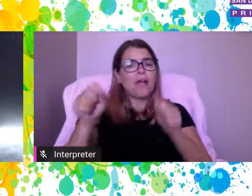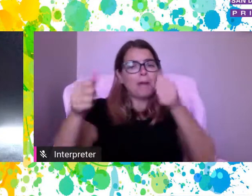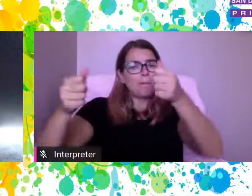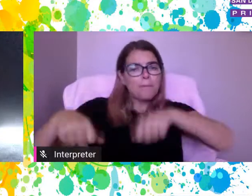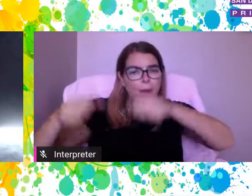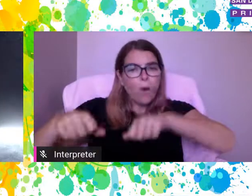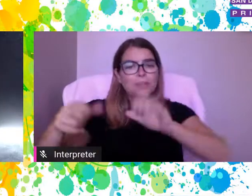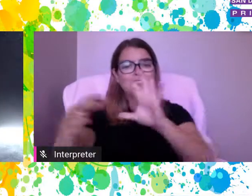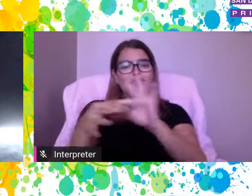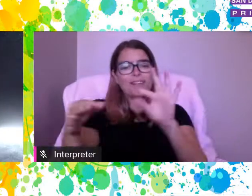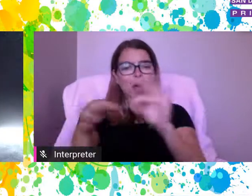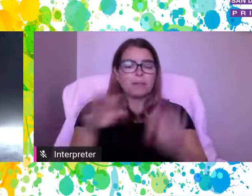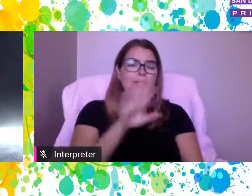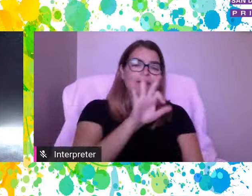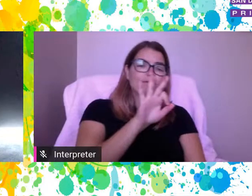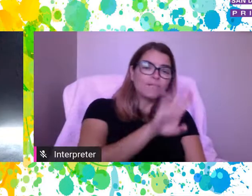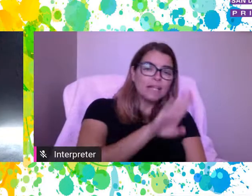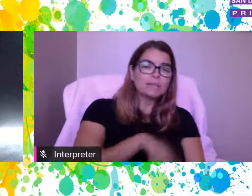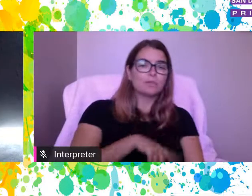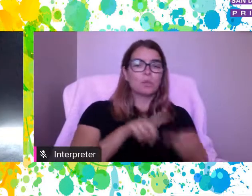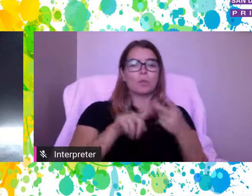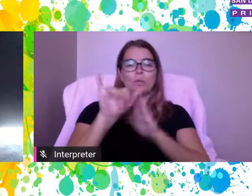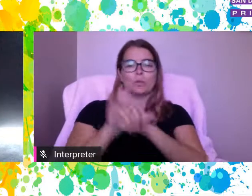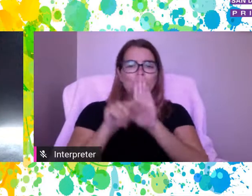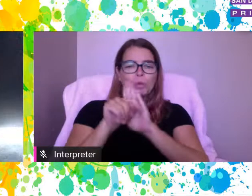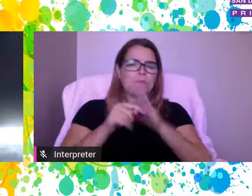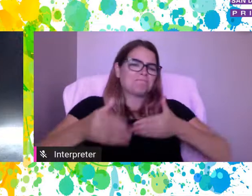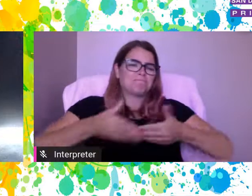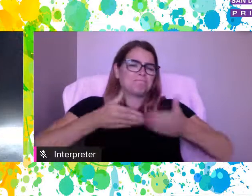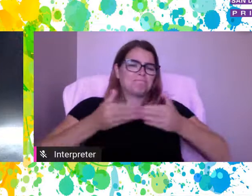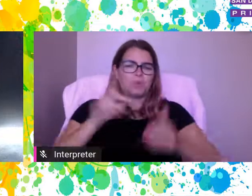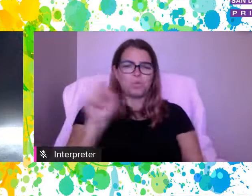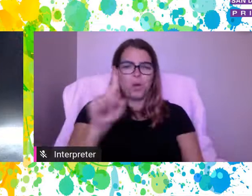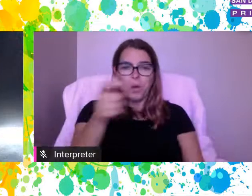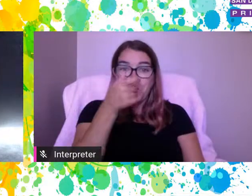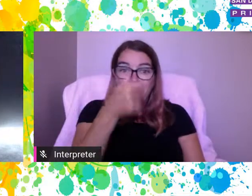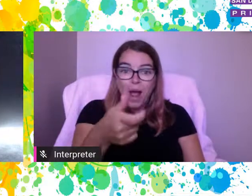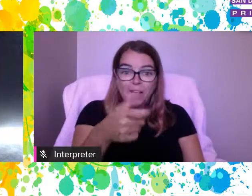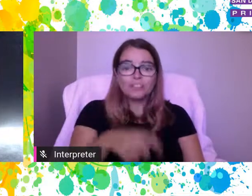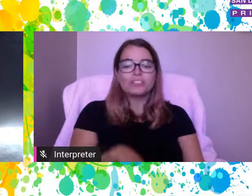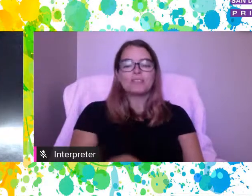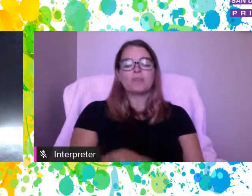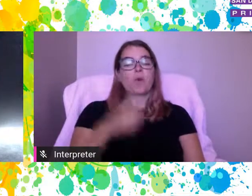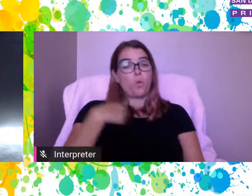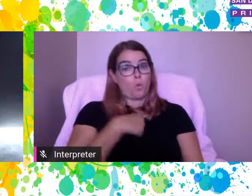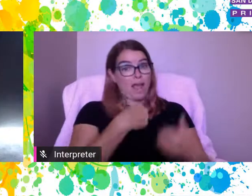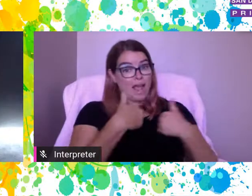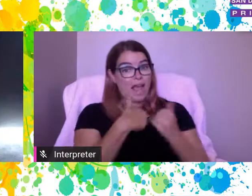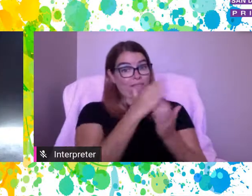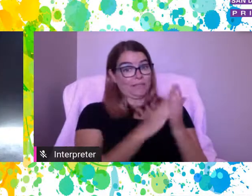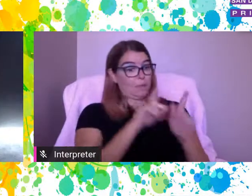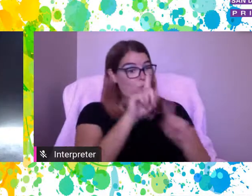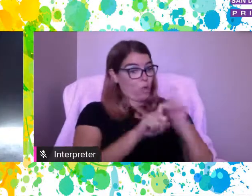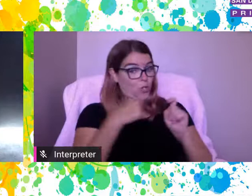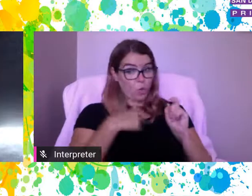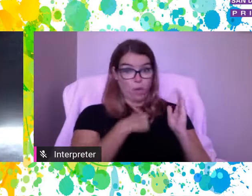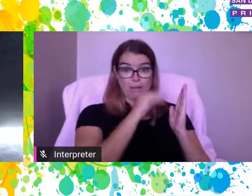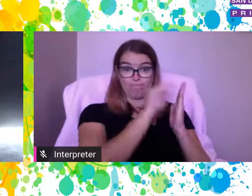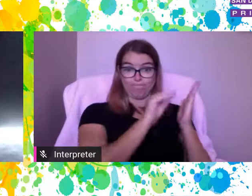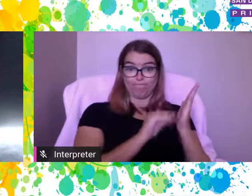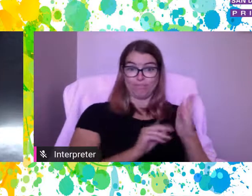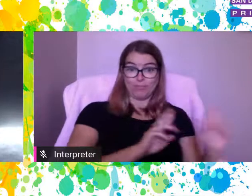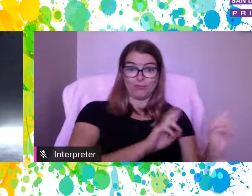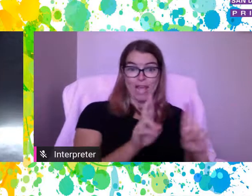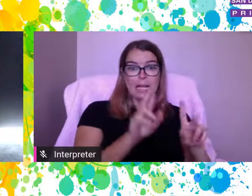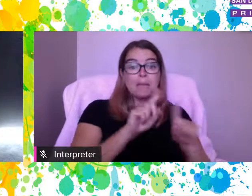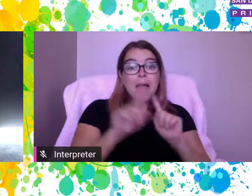or YouTube, wherever you're watching. And if we are able, we've pulled together some questions, but if we're able to get to some of your questions that